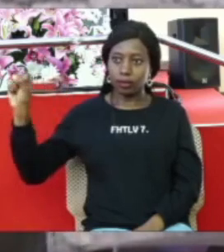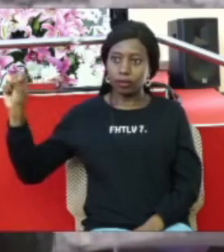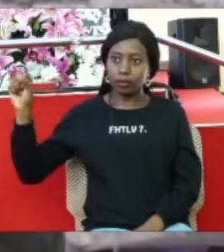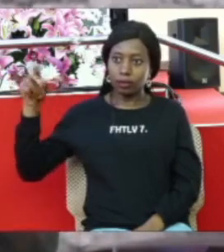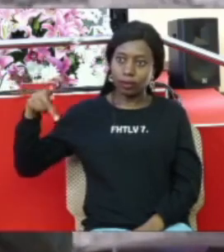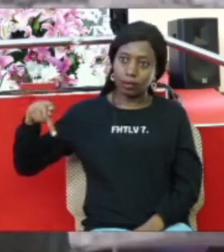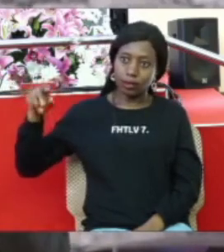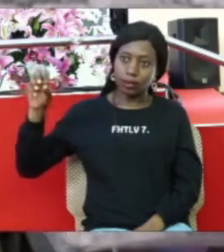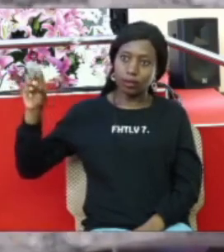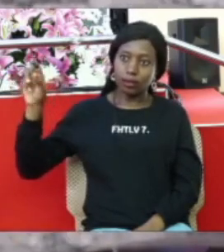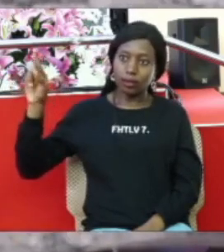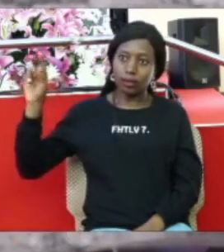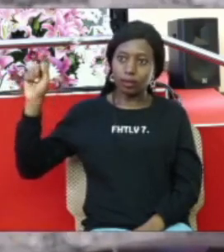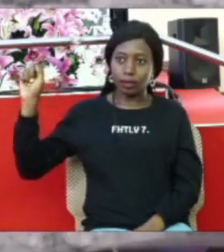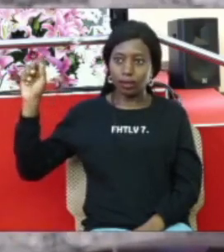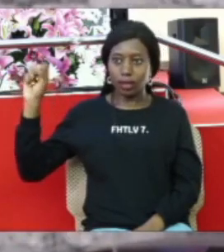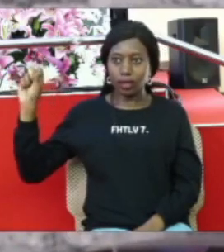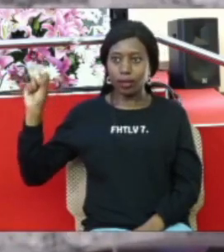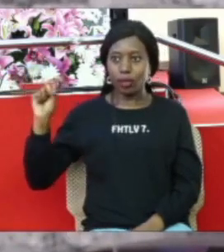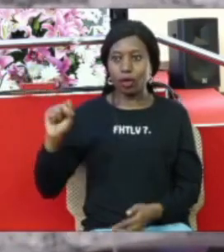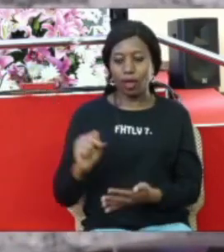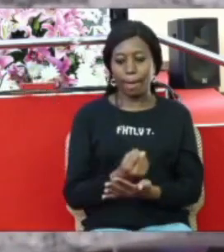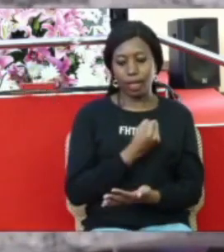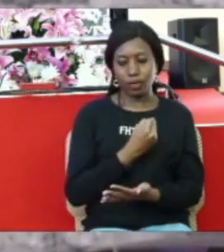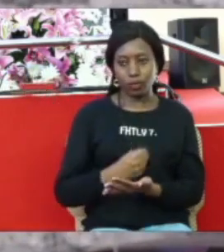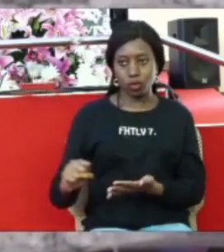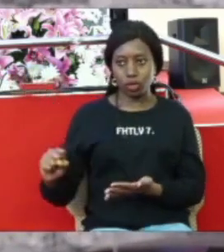go towards the places. And there is nothing.